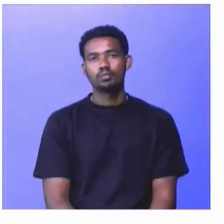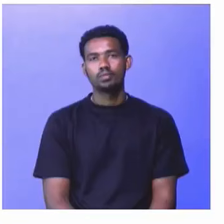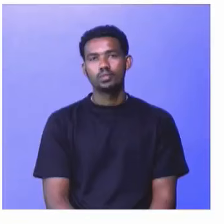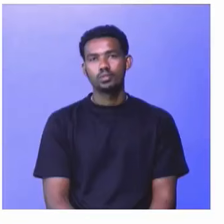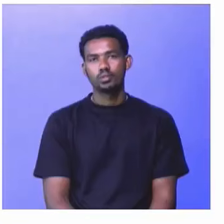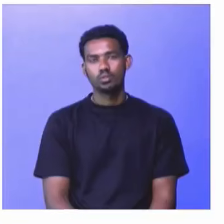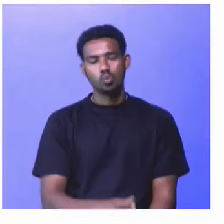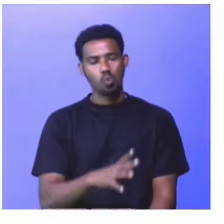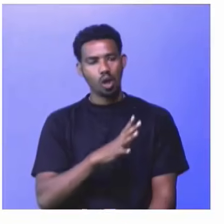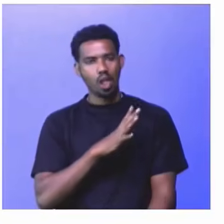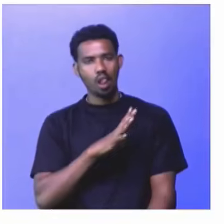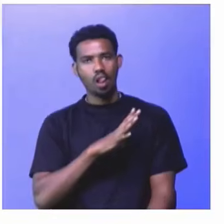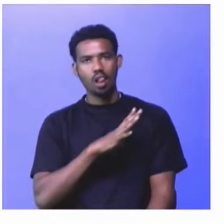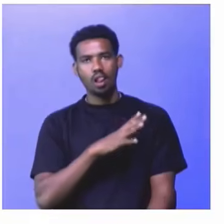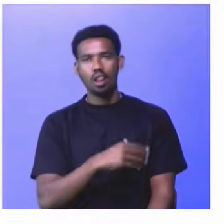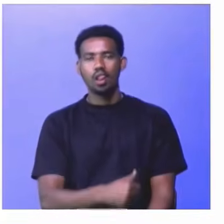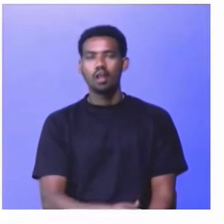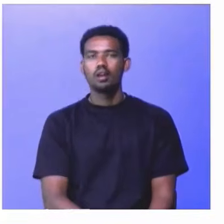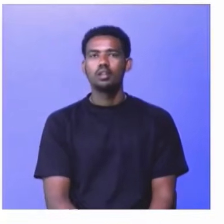well.